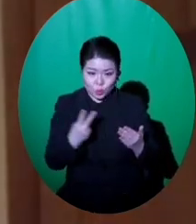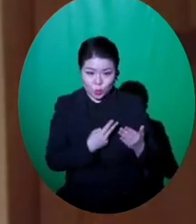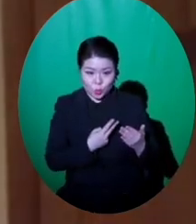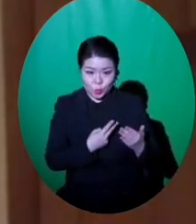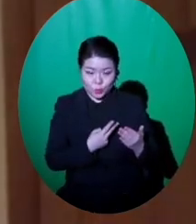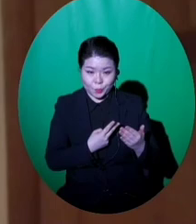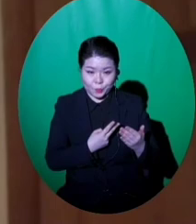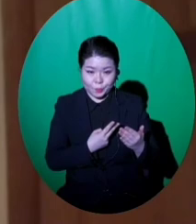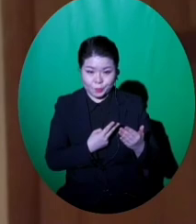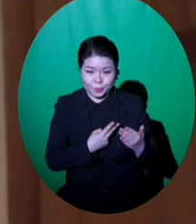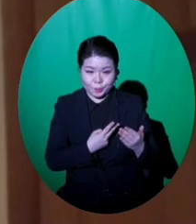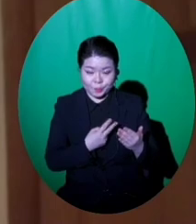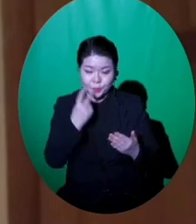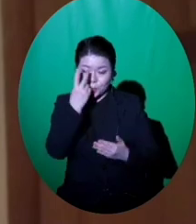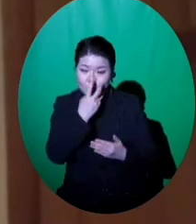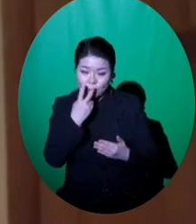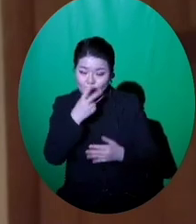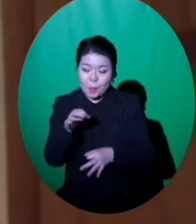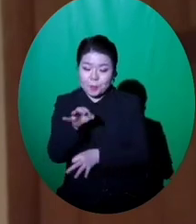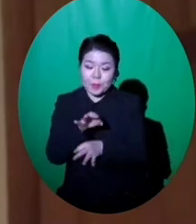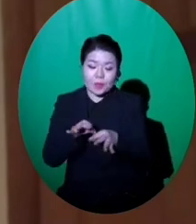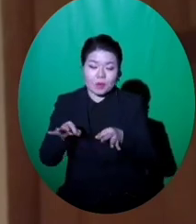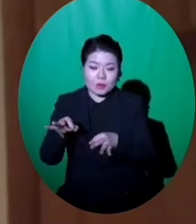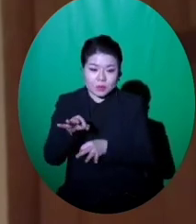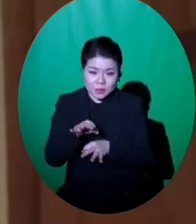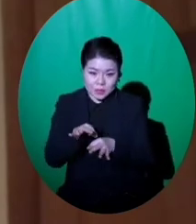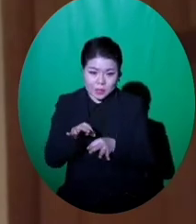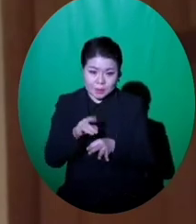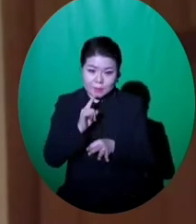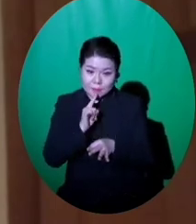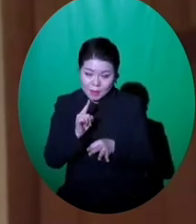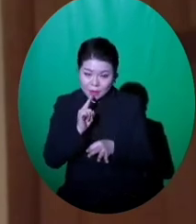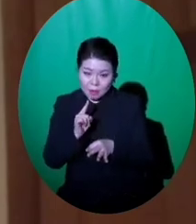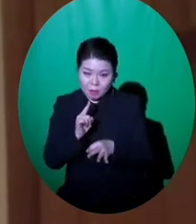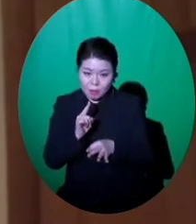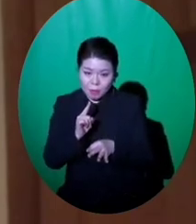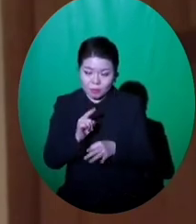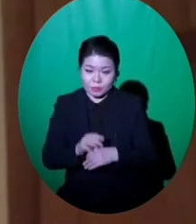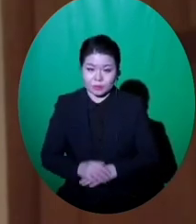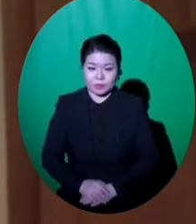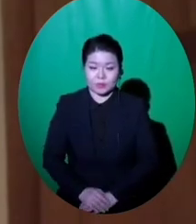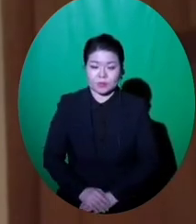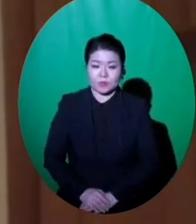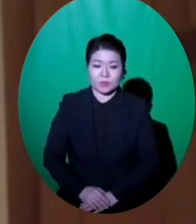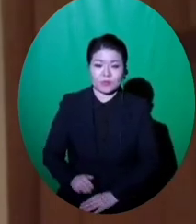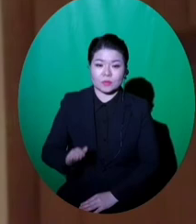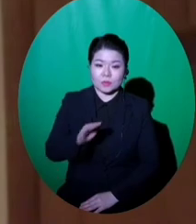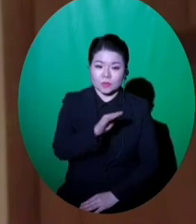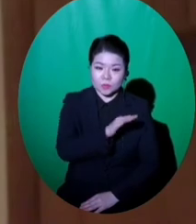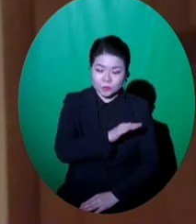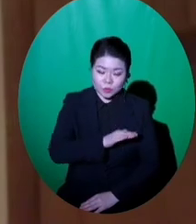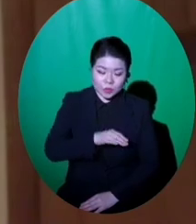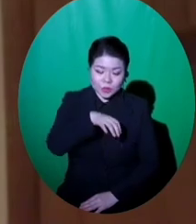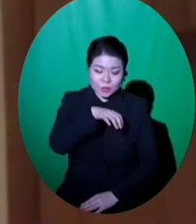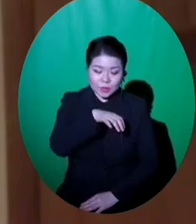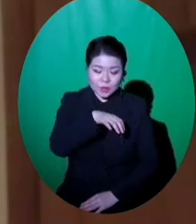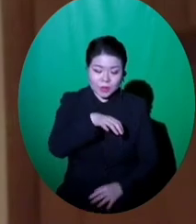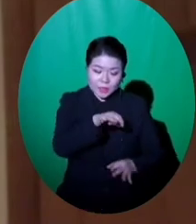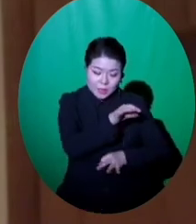of developing more effective cooperation. I don't think we can cooperate to solve problems together unless